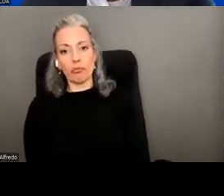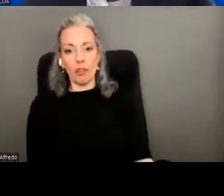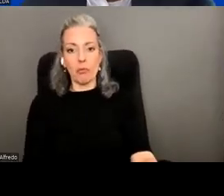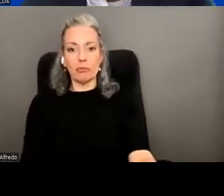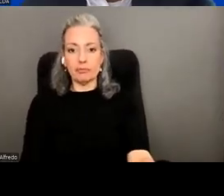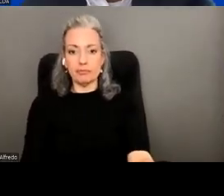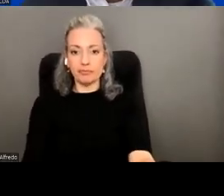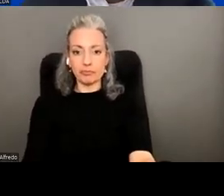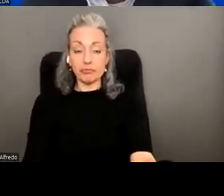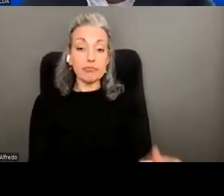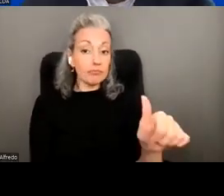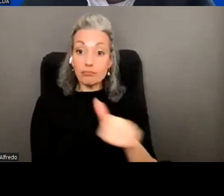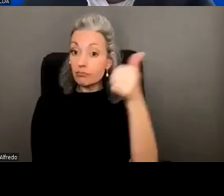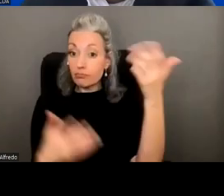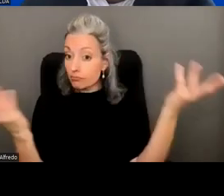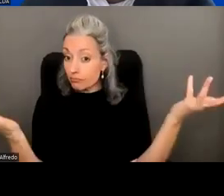Anything else?